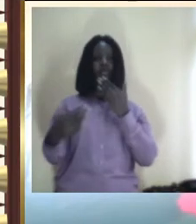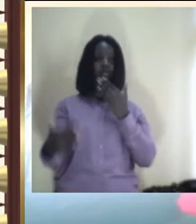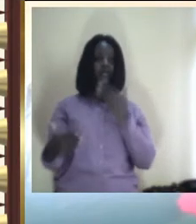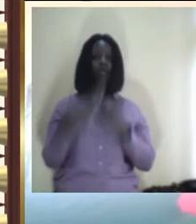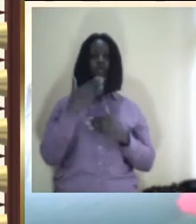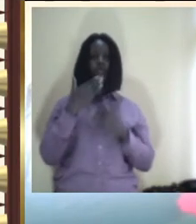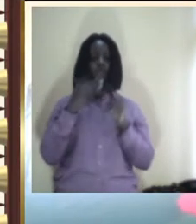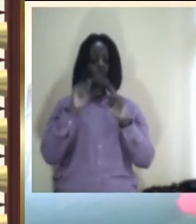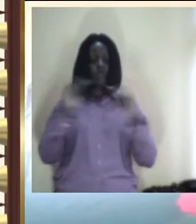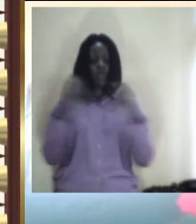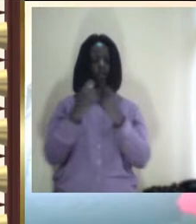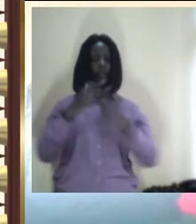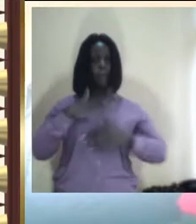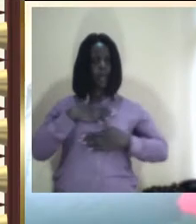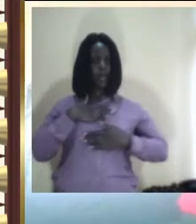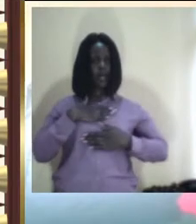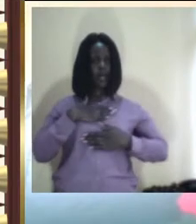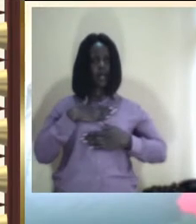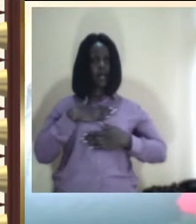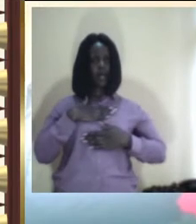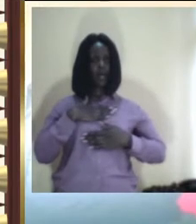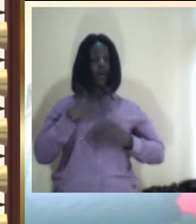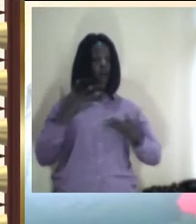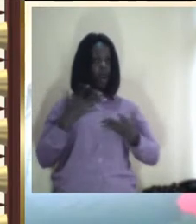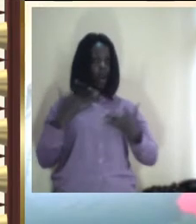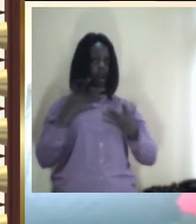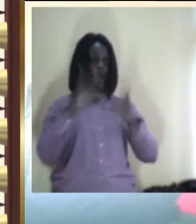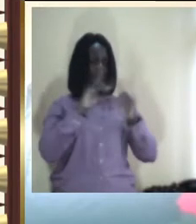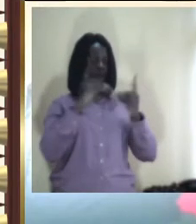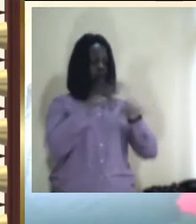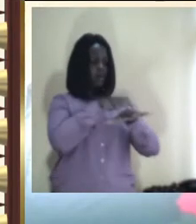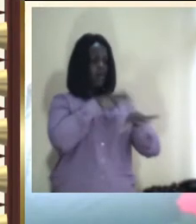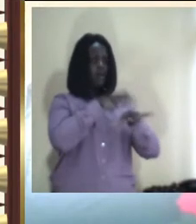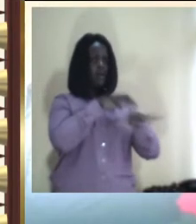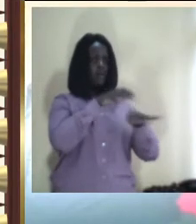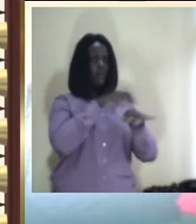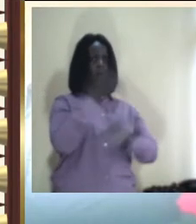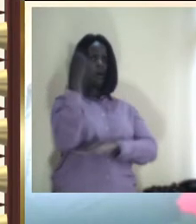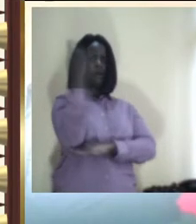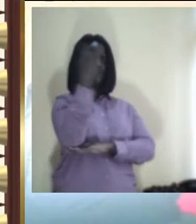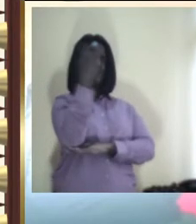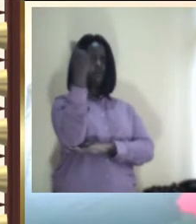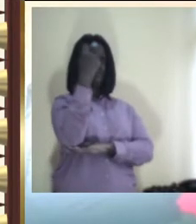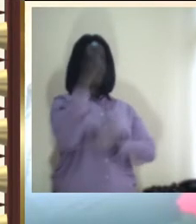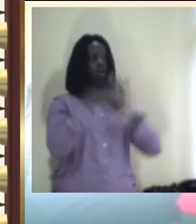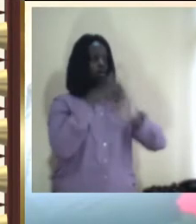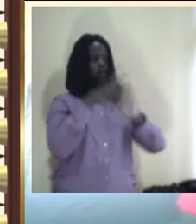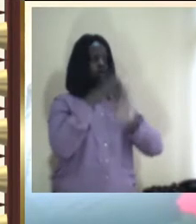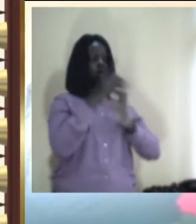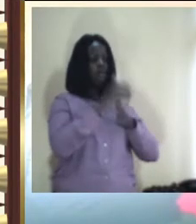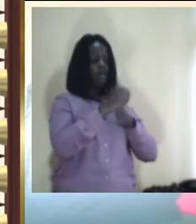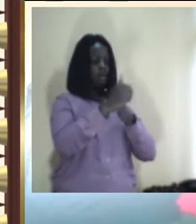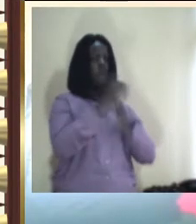my team from Department of Agriculture and Rural Development, led by